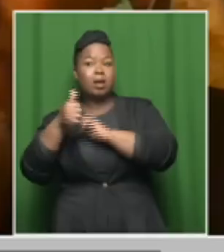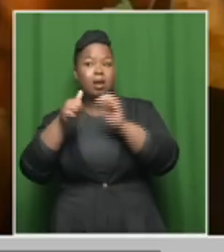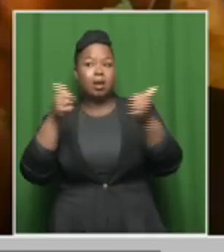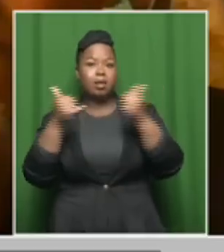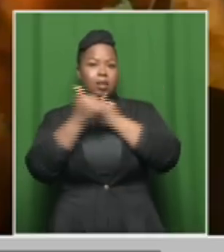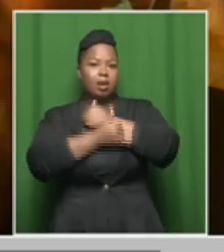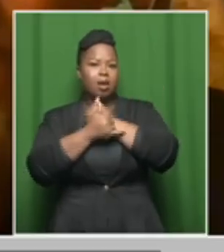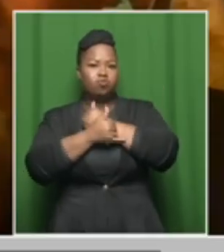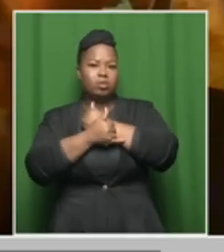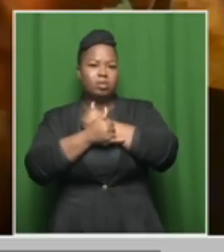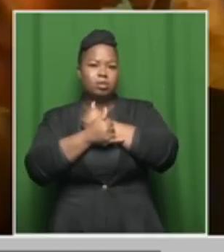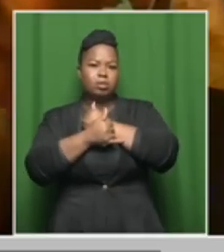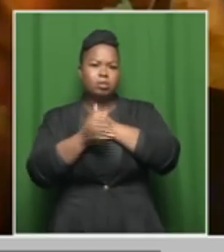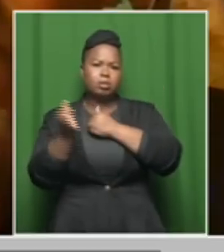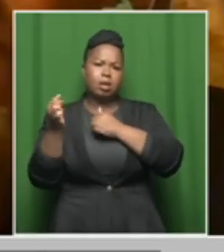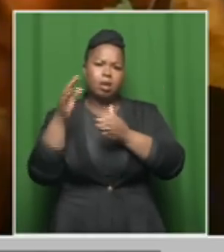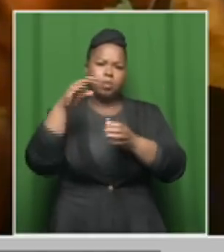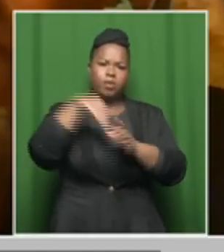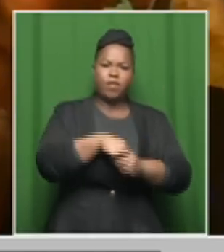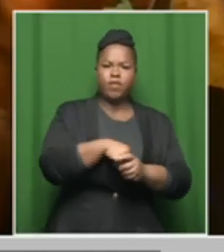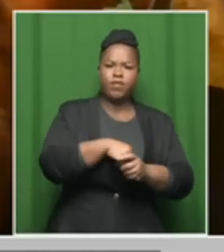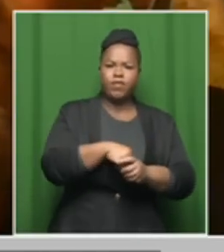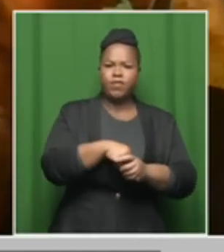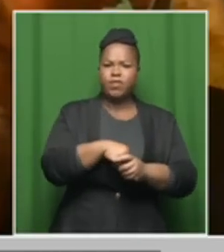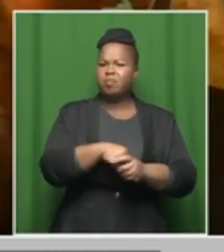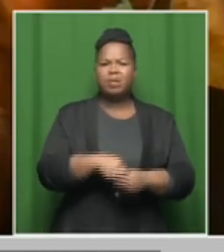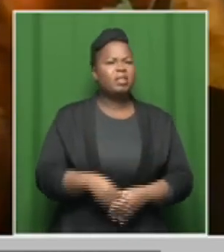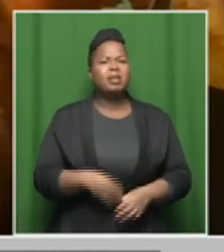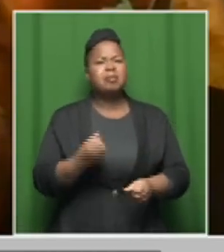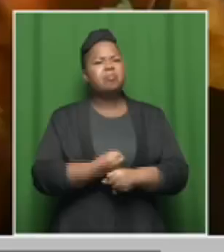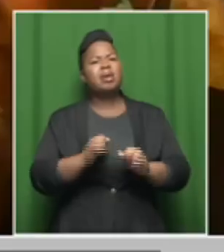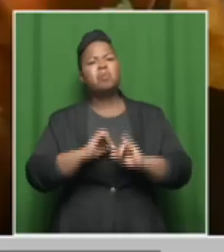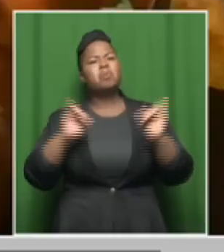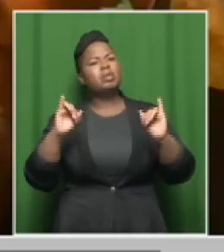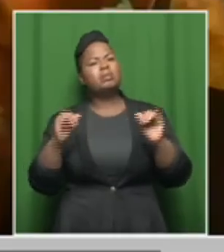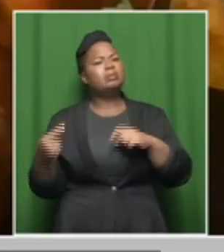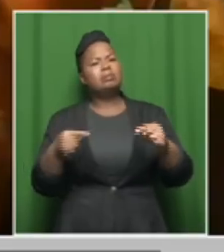corporations. How have they added to this conflict?